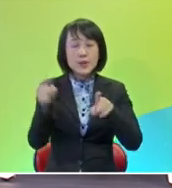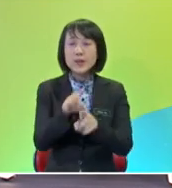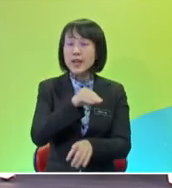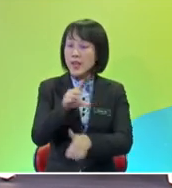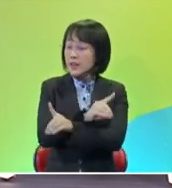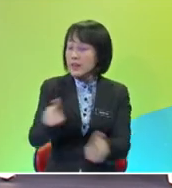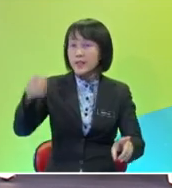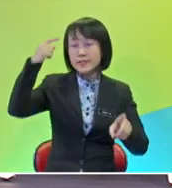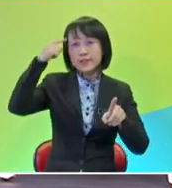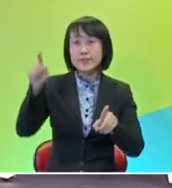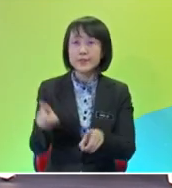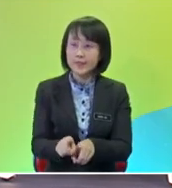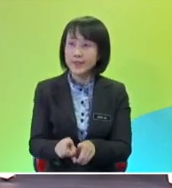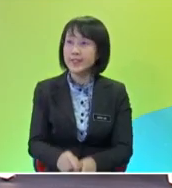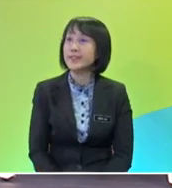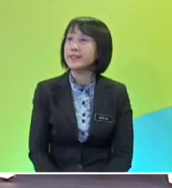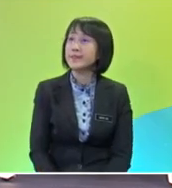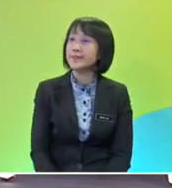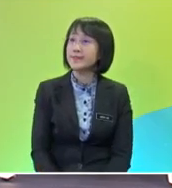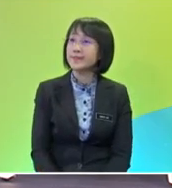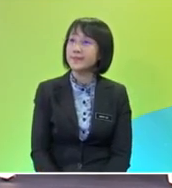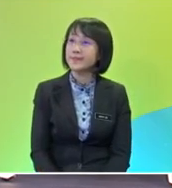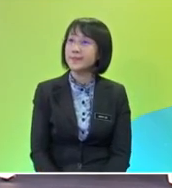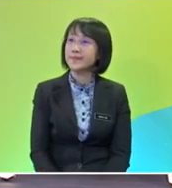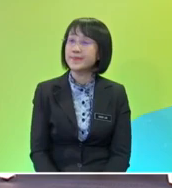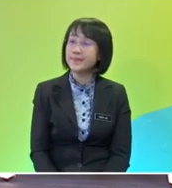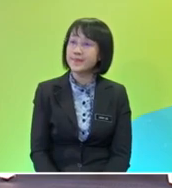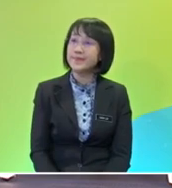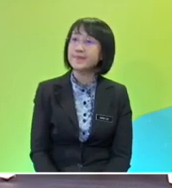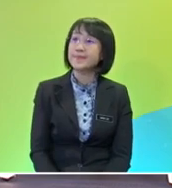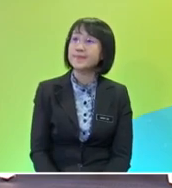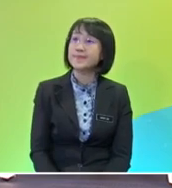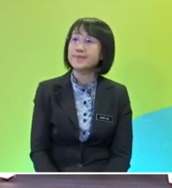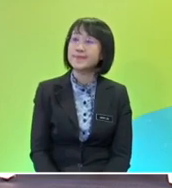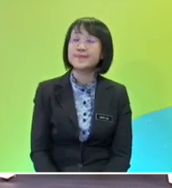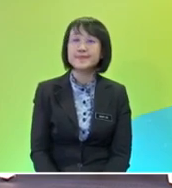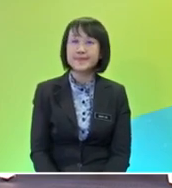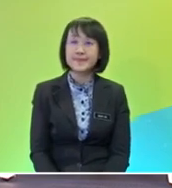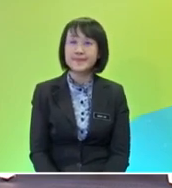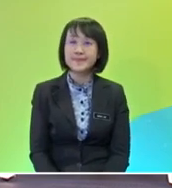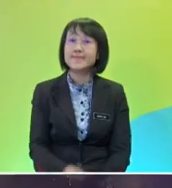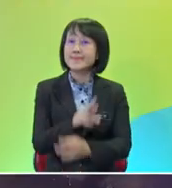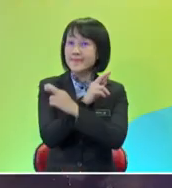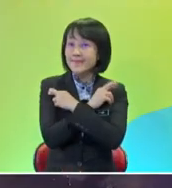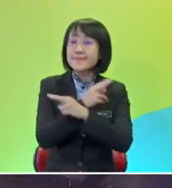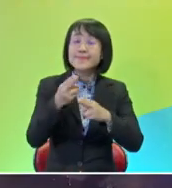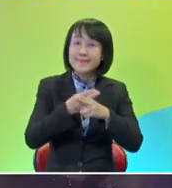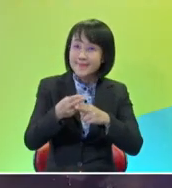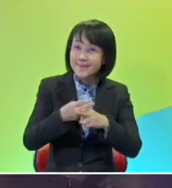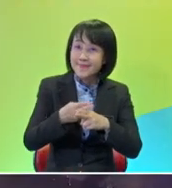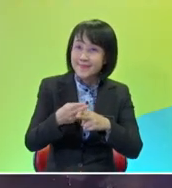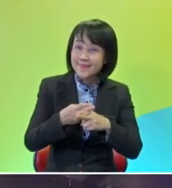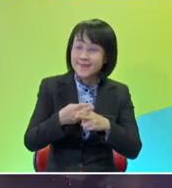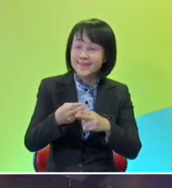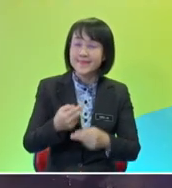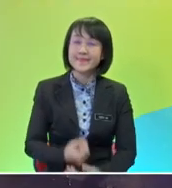when referring to a sentence. But before we get on to that and further talk more about that, we'll go for a short break first, teacher. And we'll be right